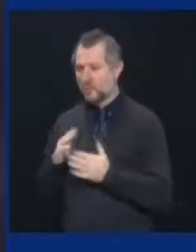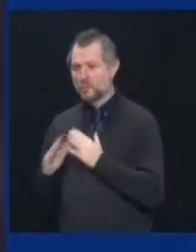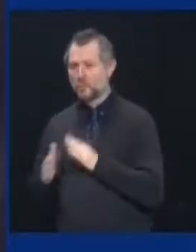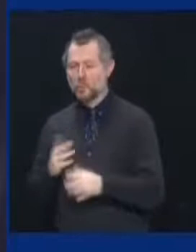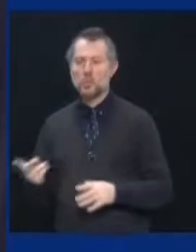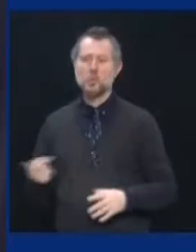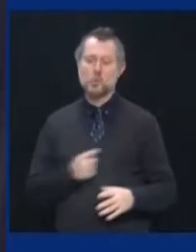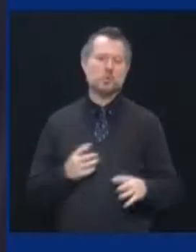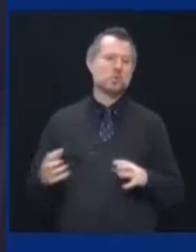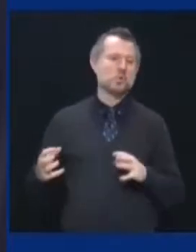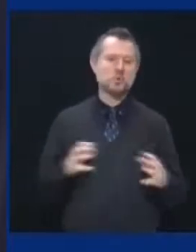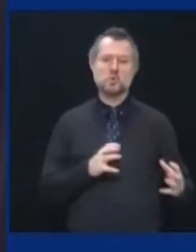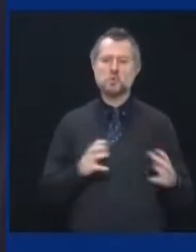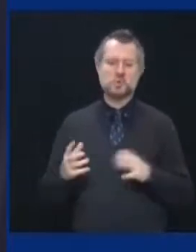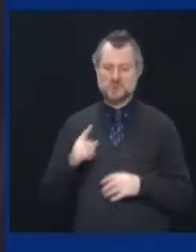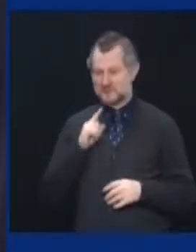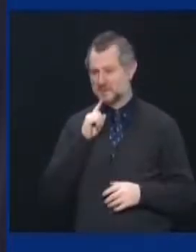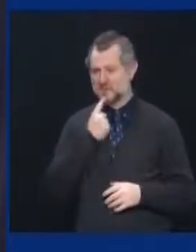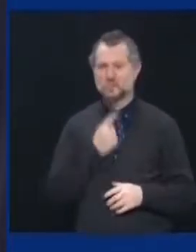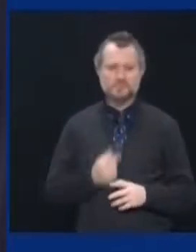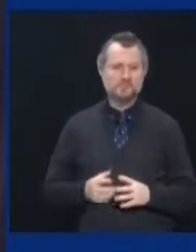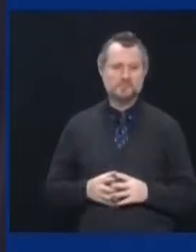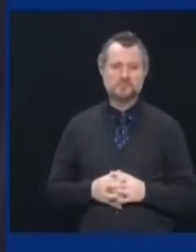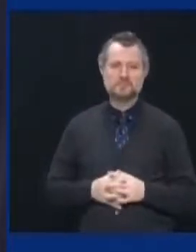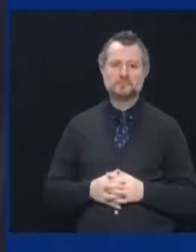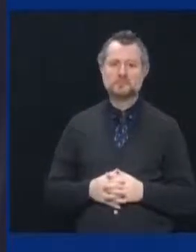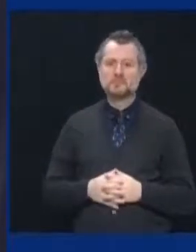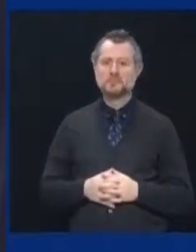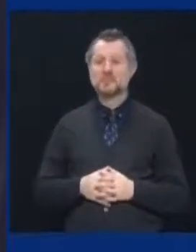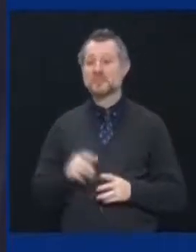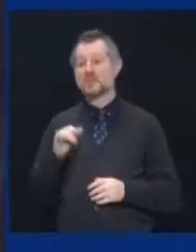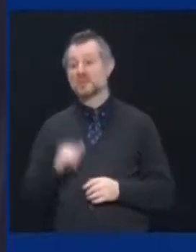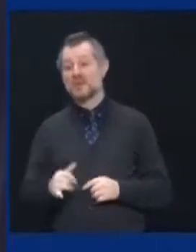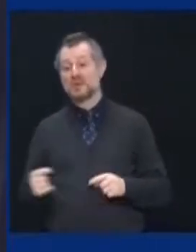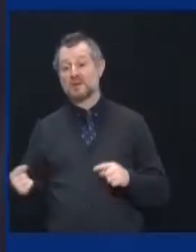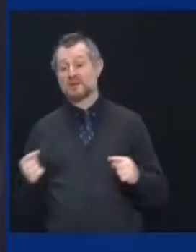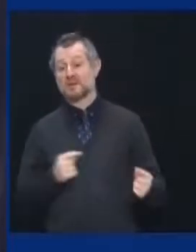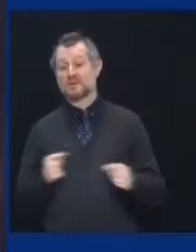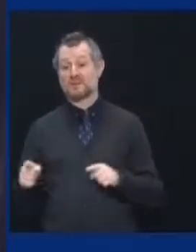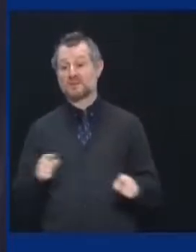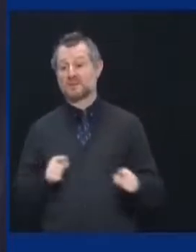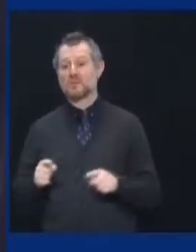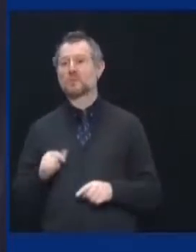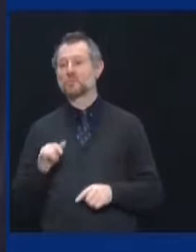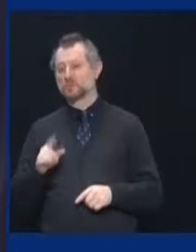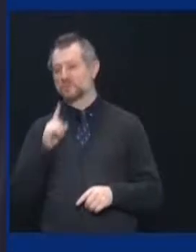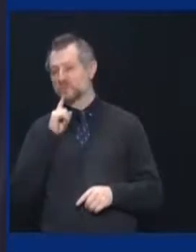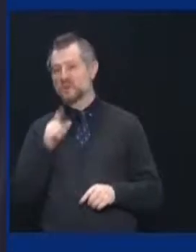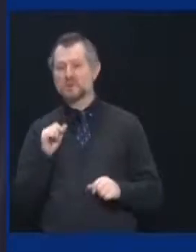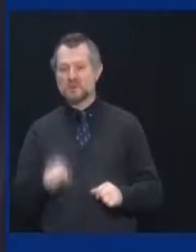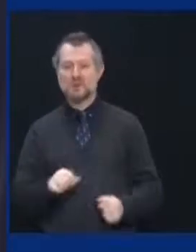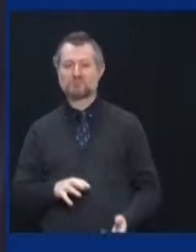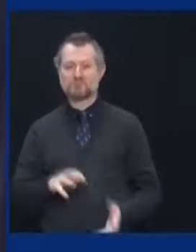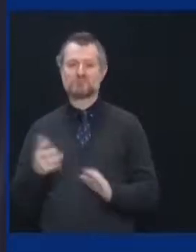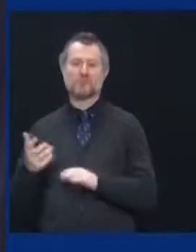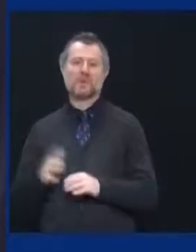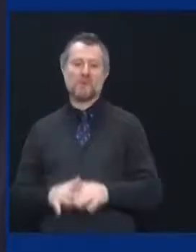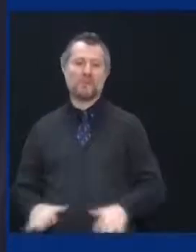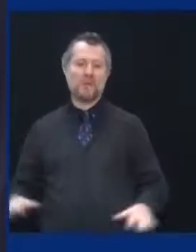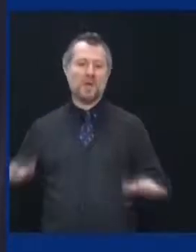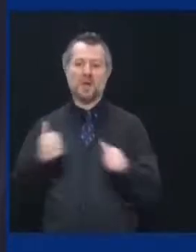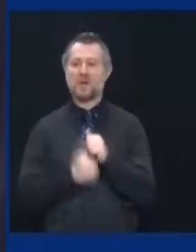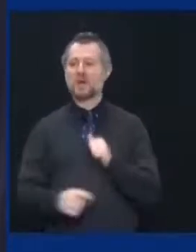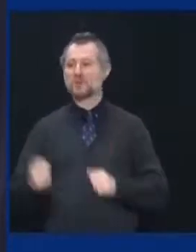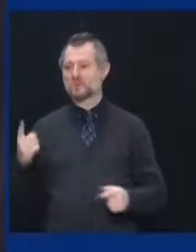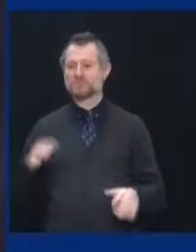I think the tension is destructive on everyone. You have